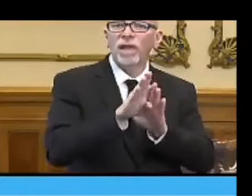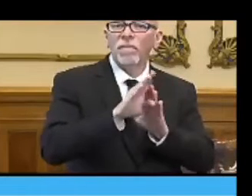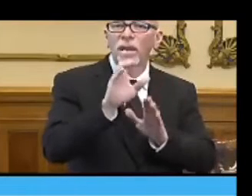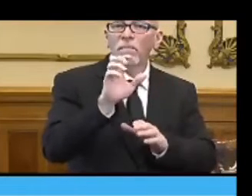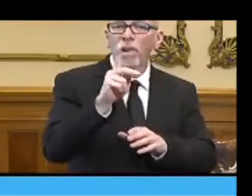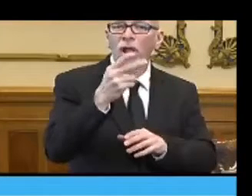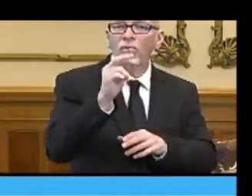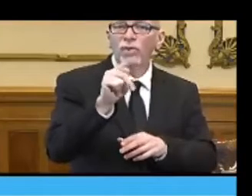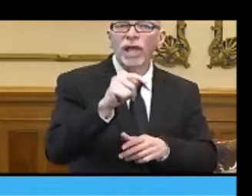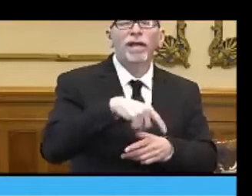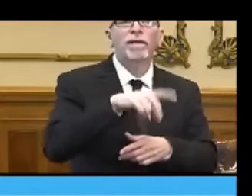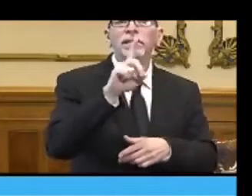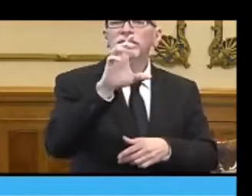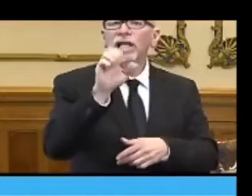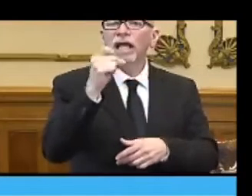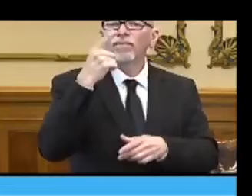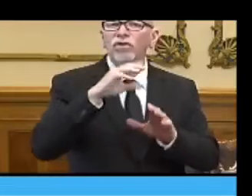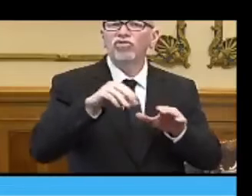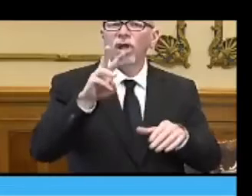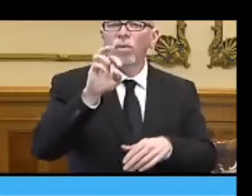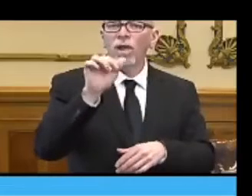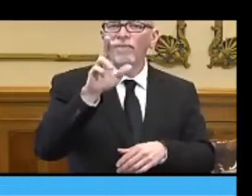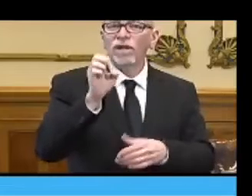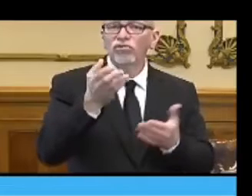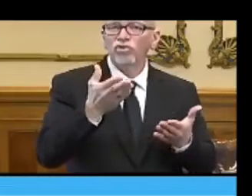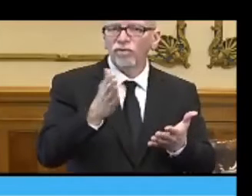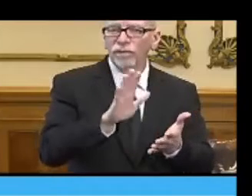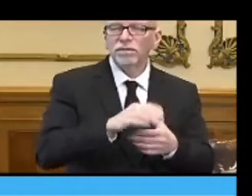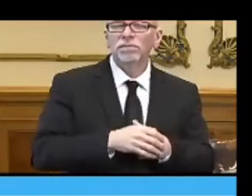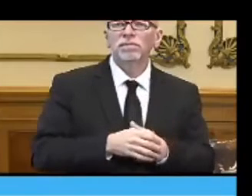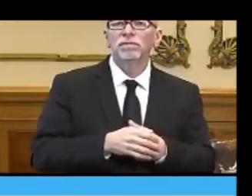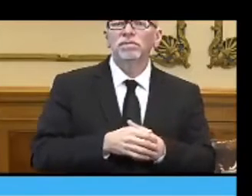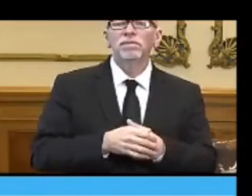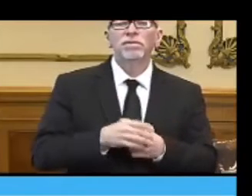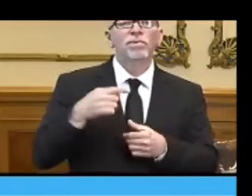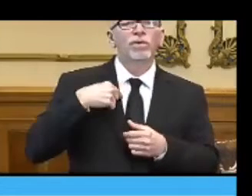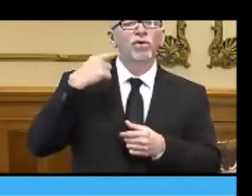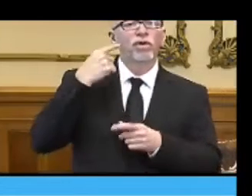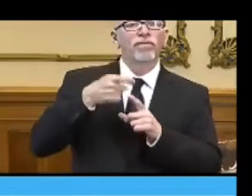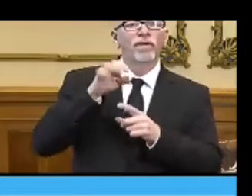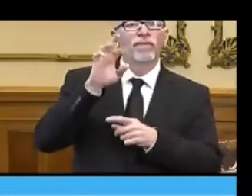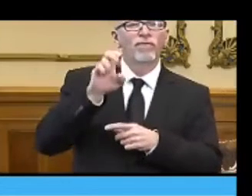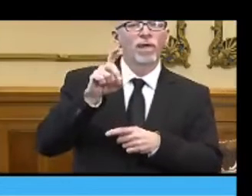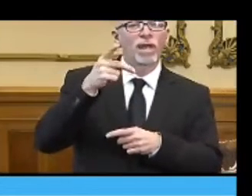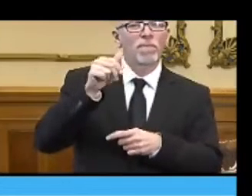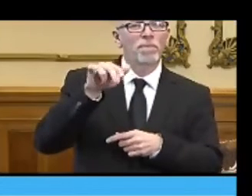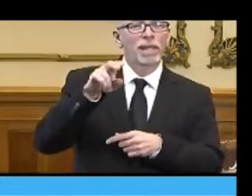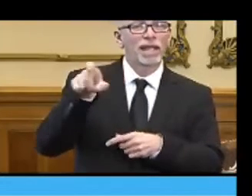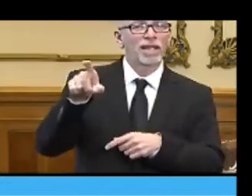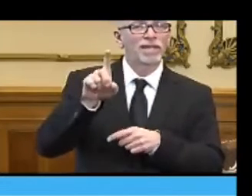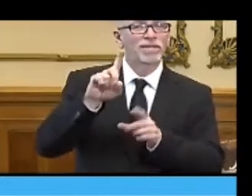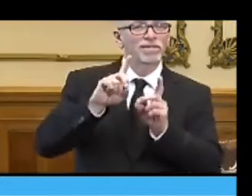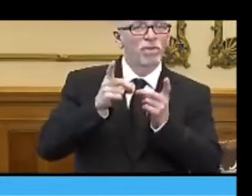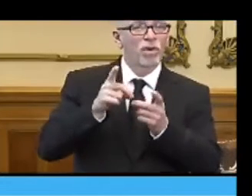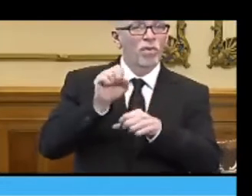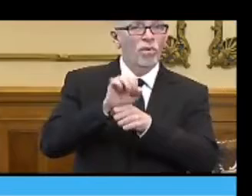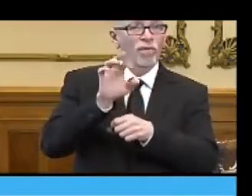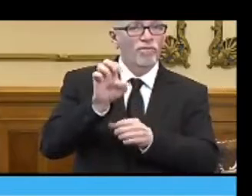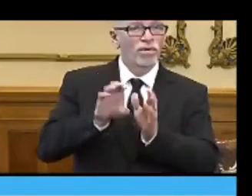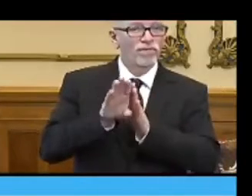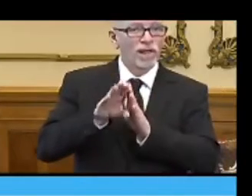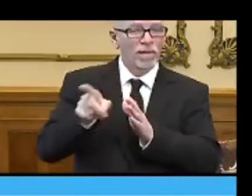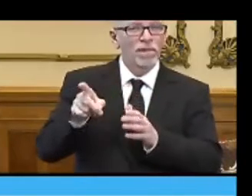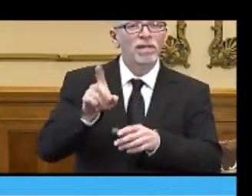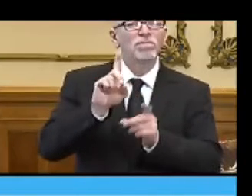and DCS for Child Welfare Services. As we've heard from Fred Payne at the Department of Workforce Development, the